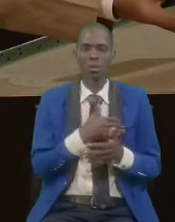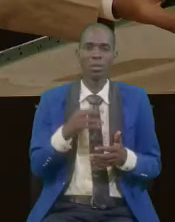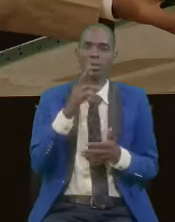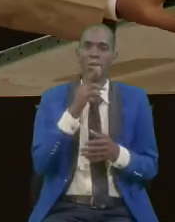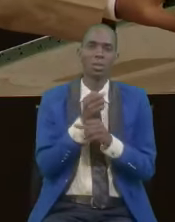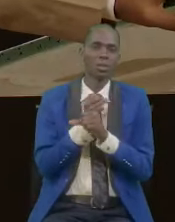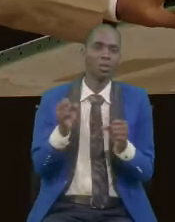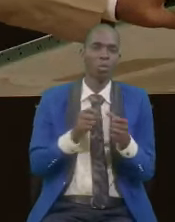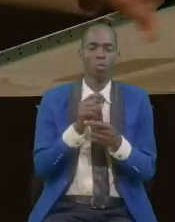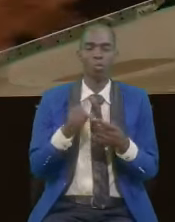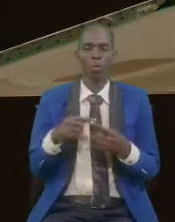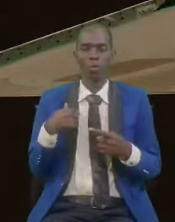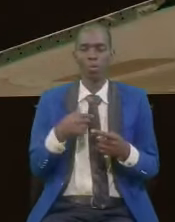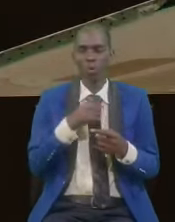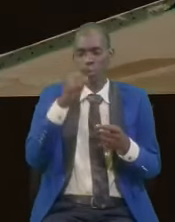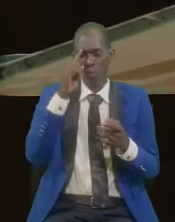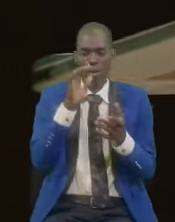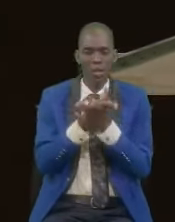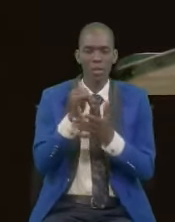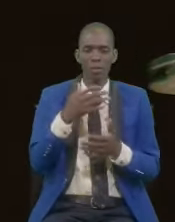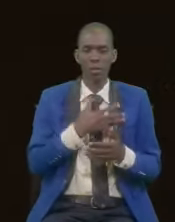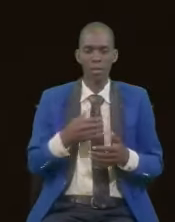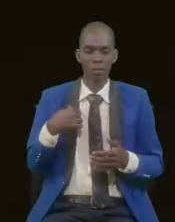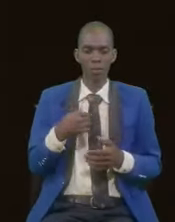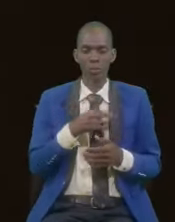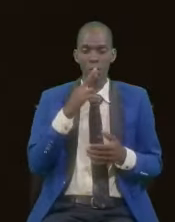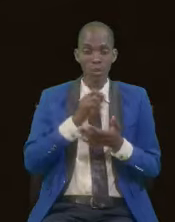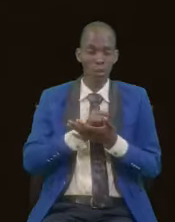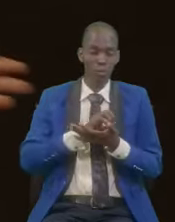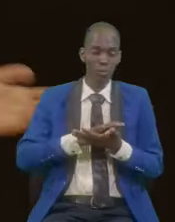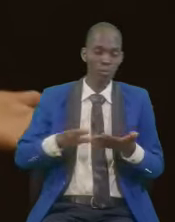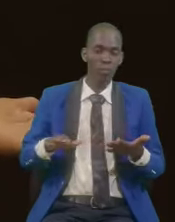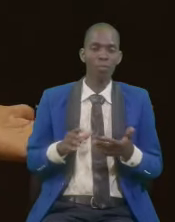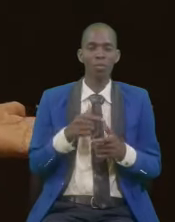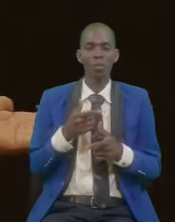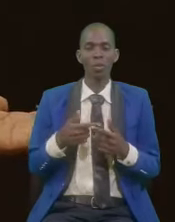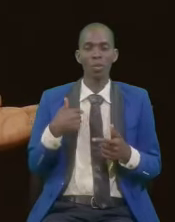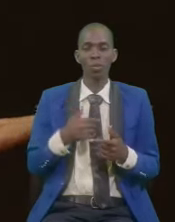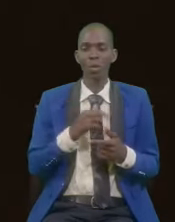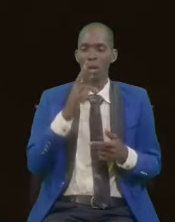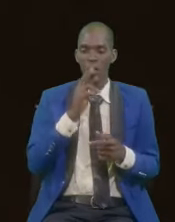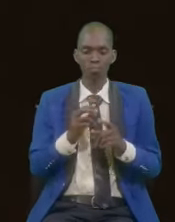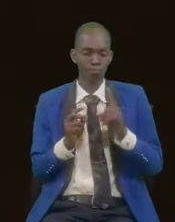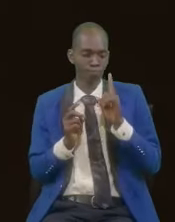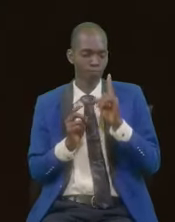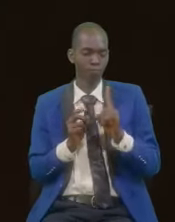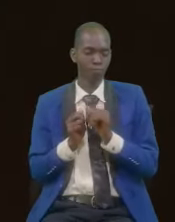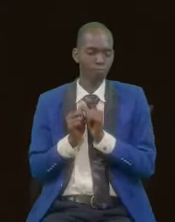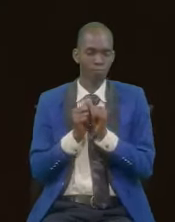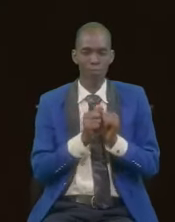we believe and we are sanctified, and we are one, and everybody can see